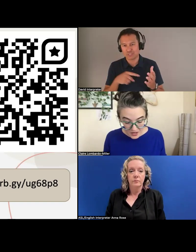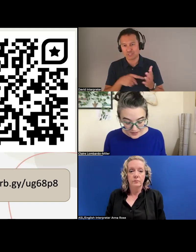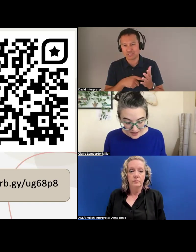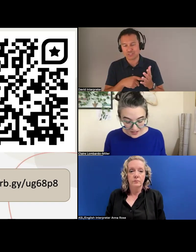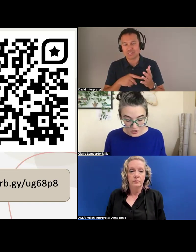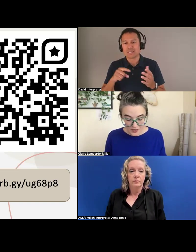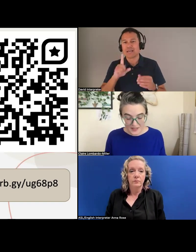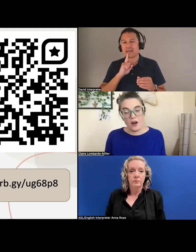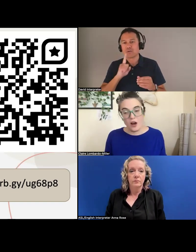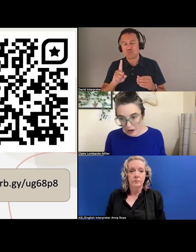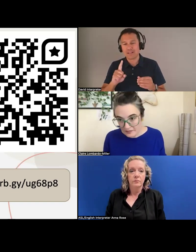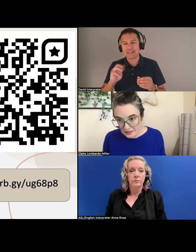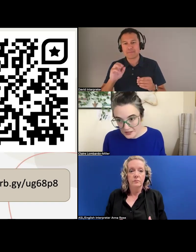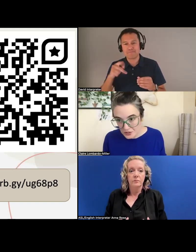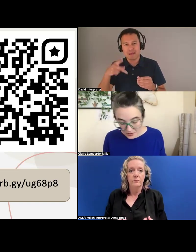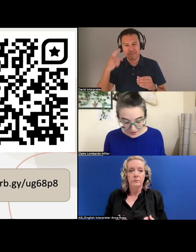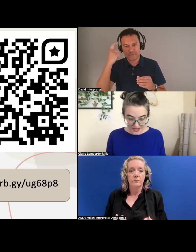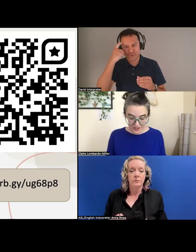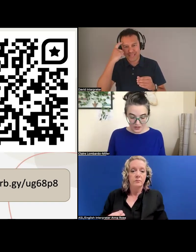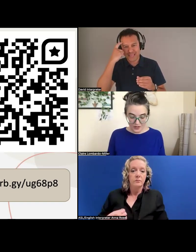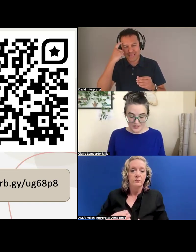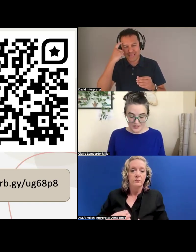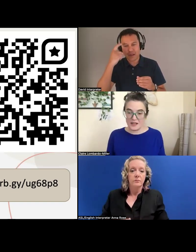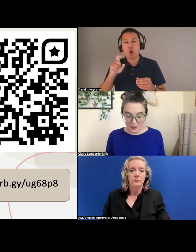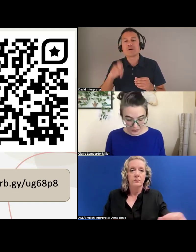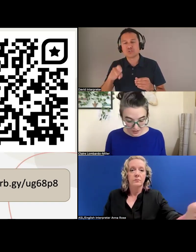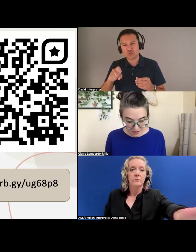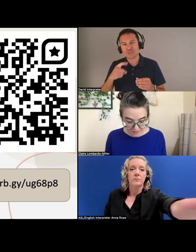of young deaf, and it should say hard of hearing children. Thank you. There is